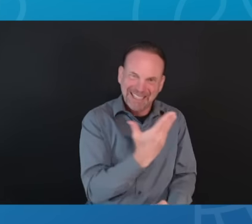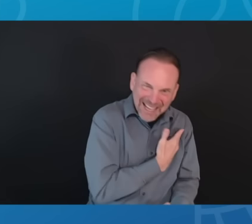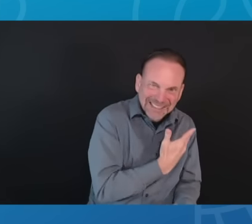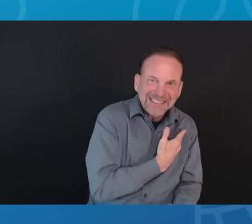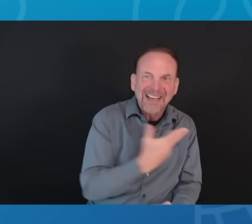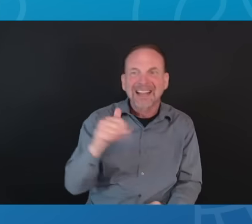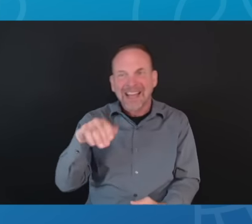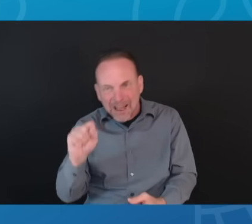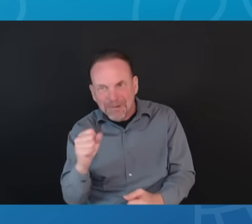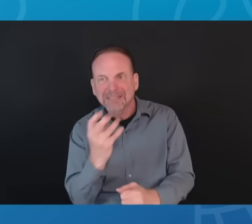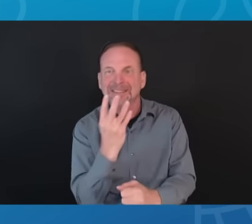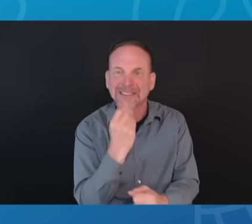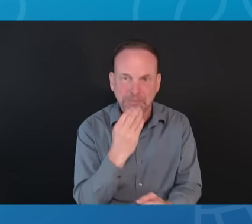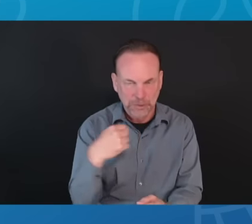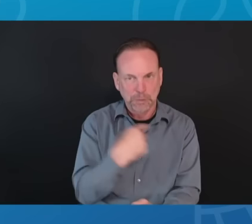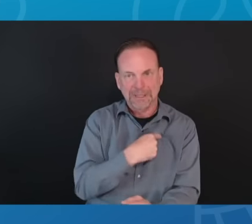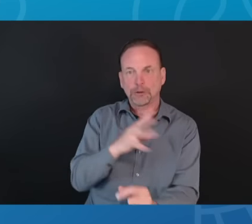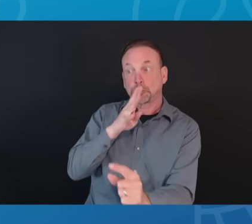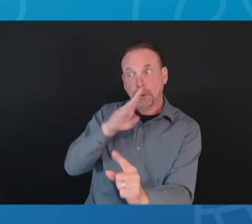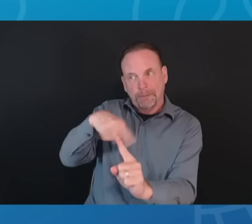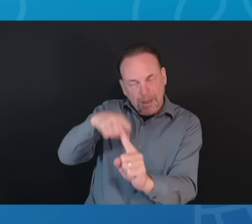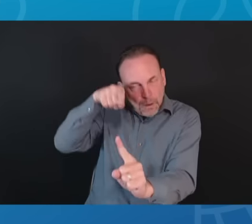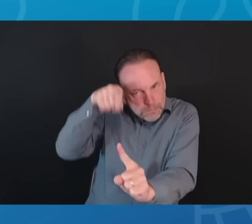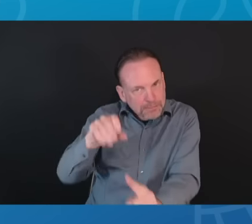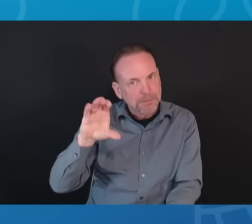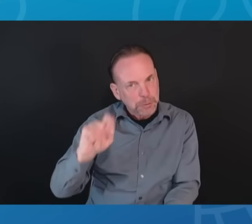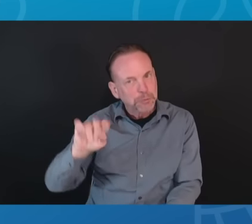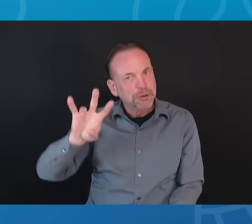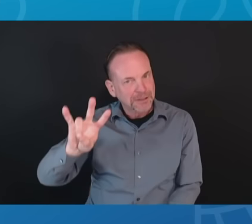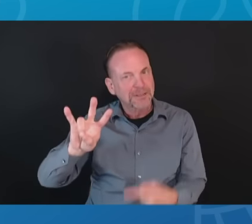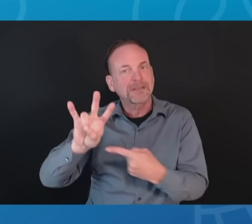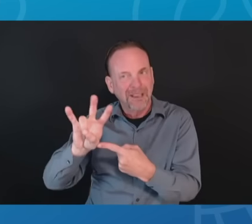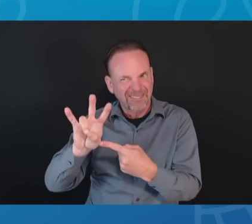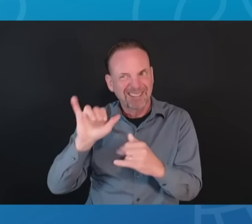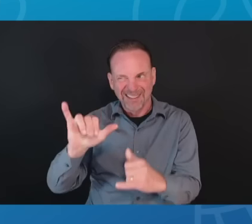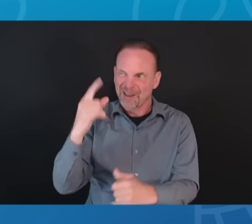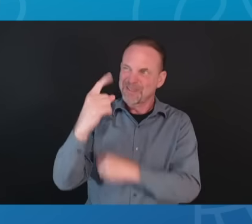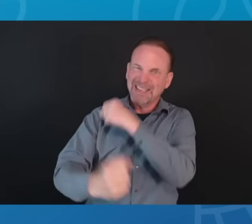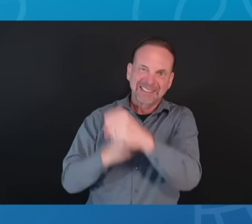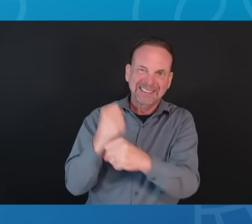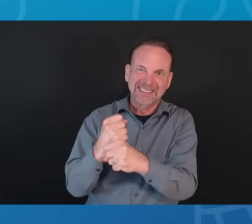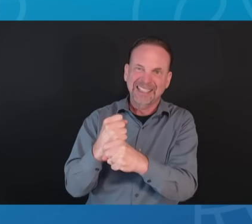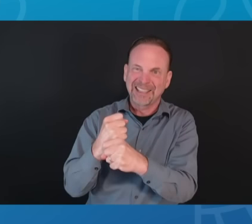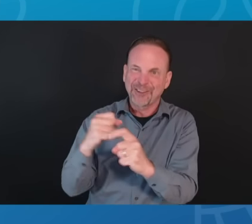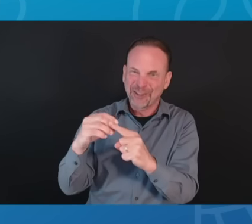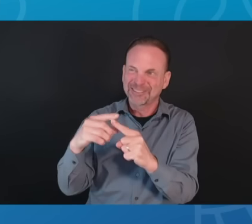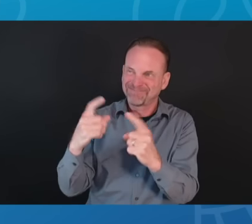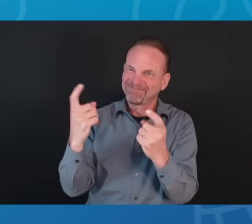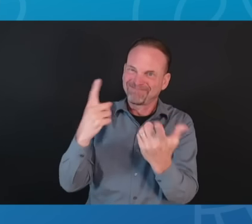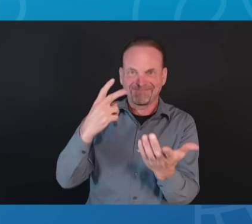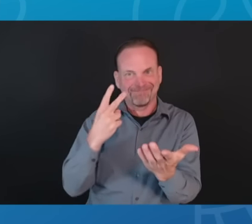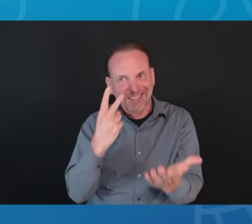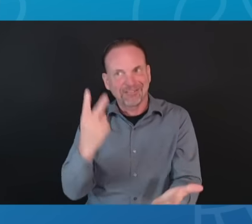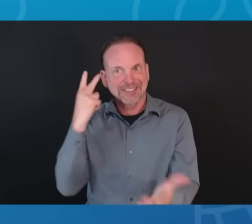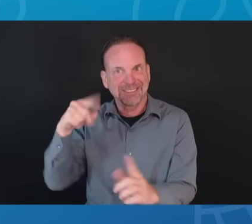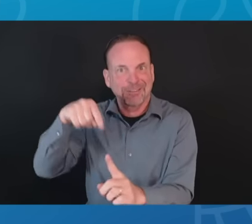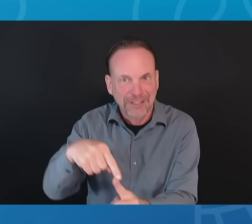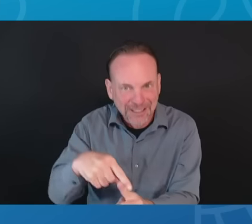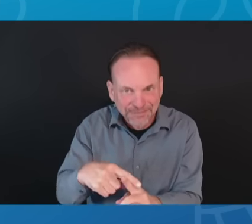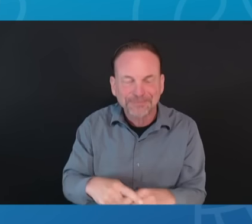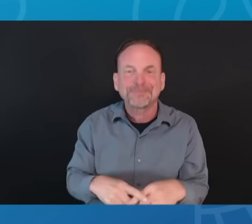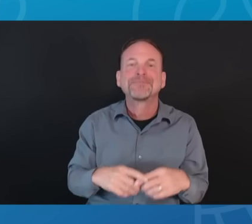died in the attacks on October 7th, and the American citizens who were taken hostage on the deaths on